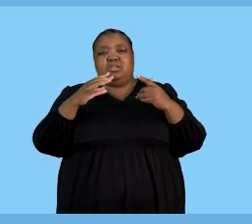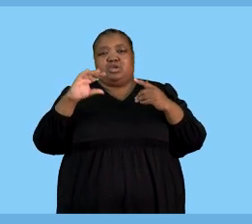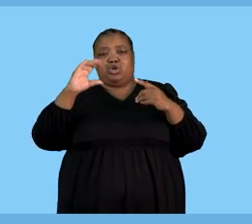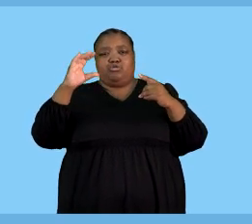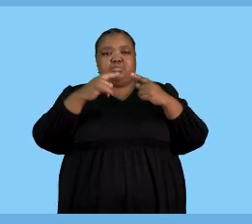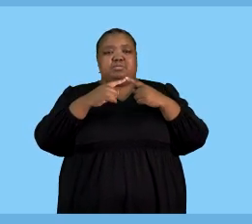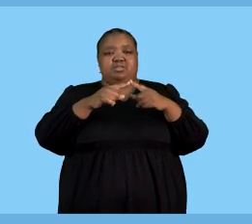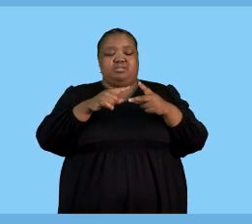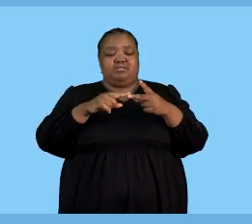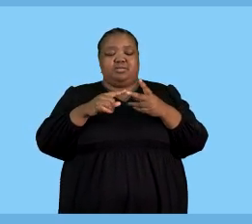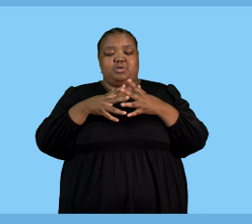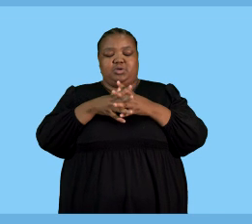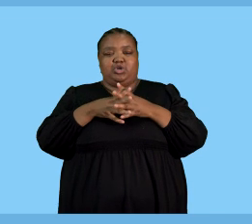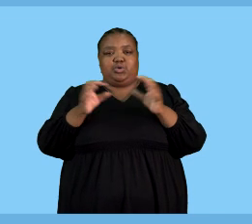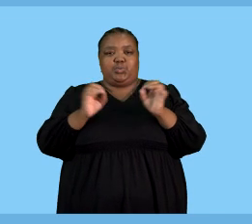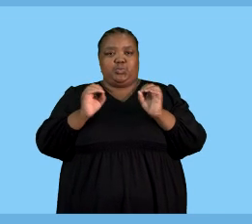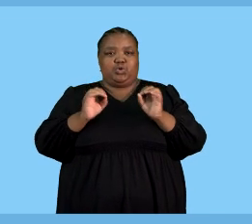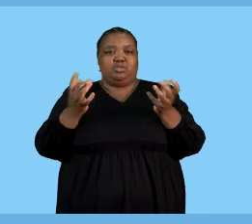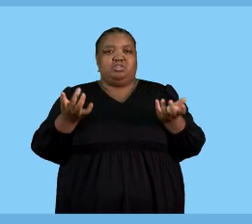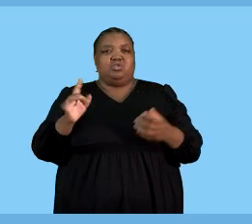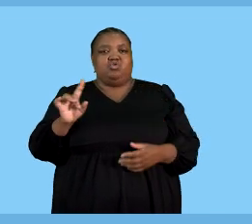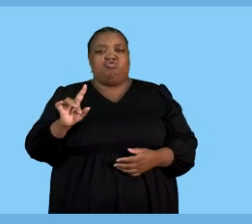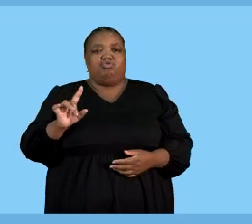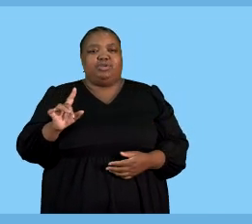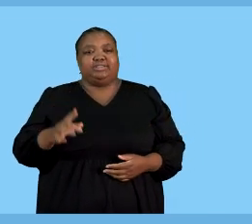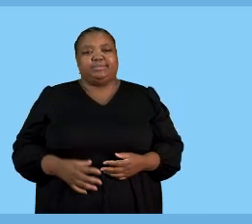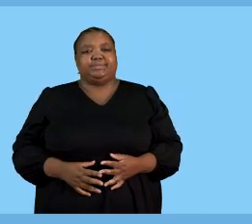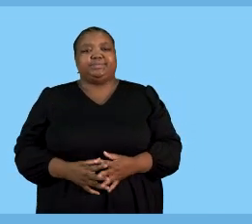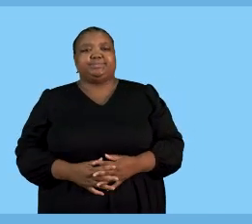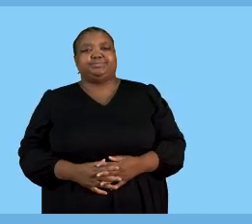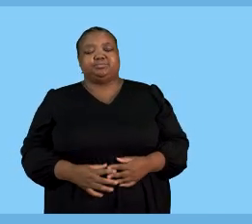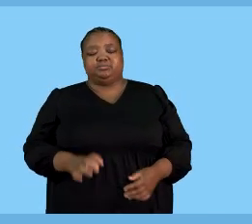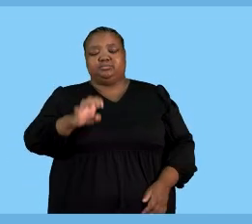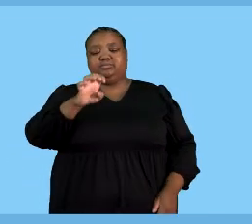a compound, it's also not a mixture. So this one is